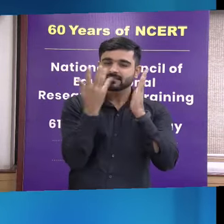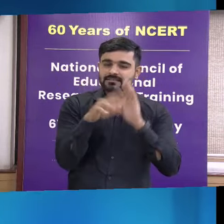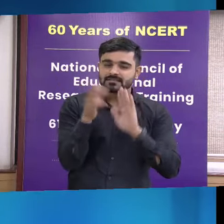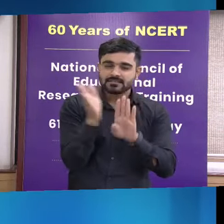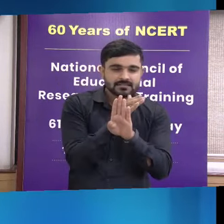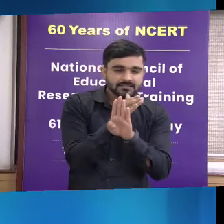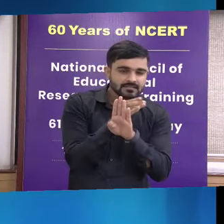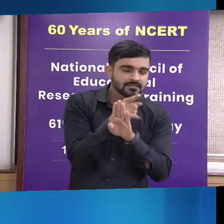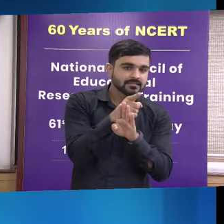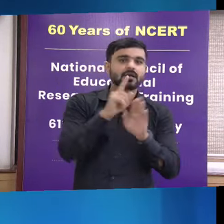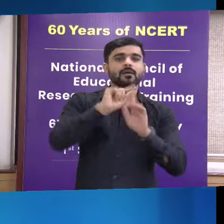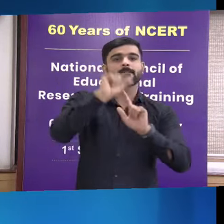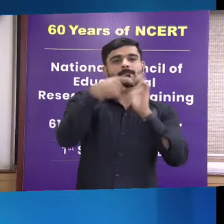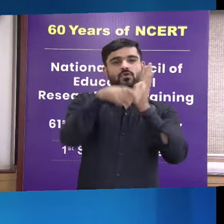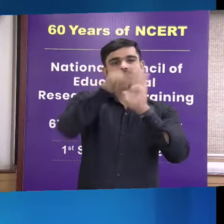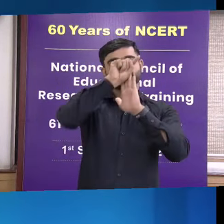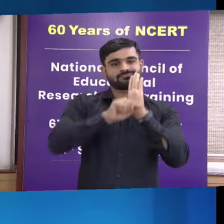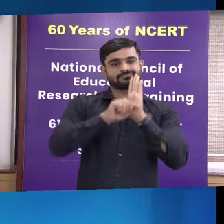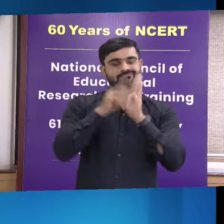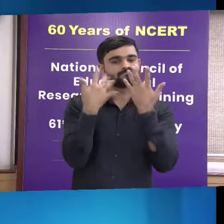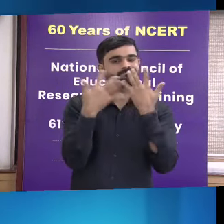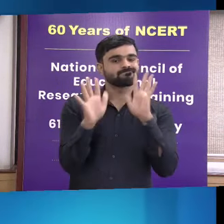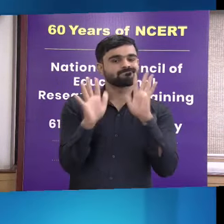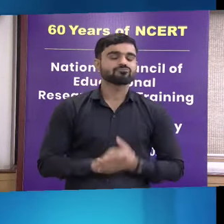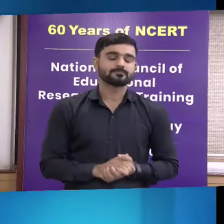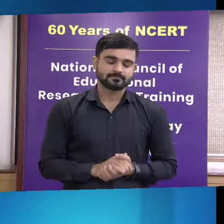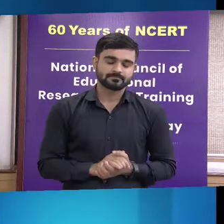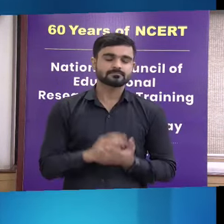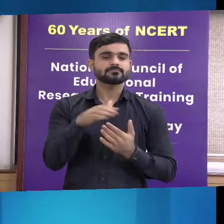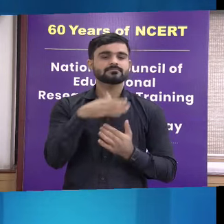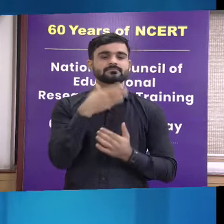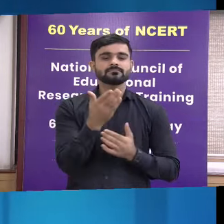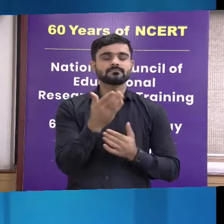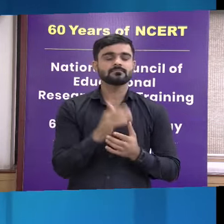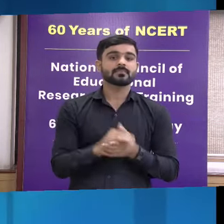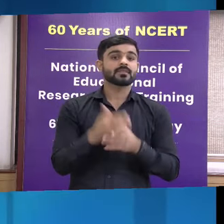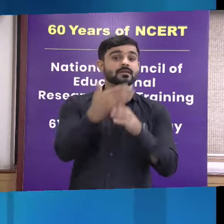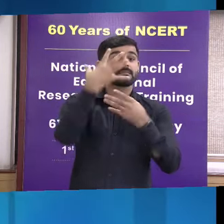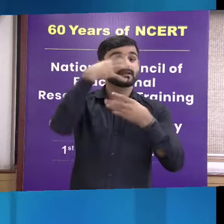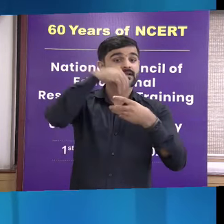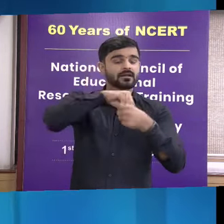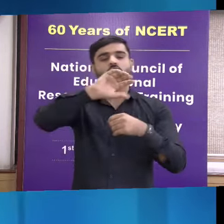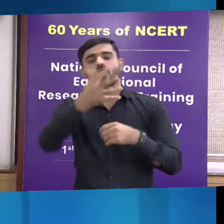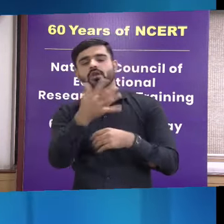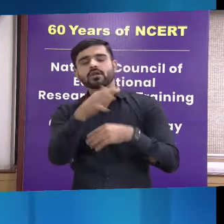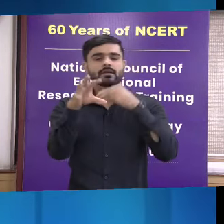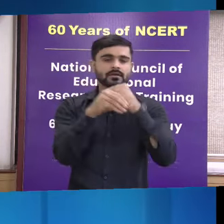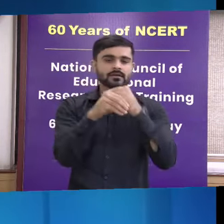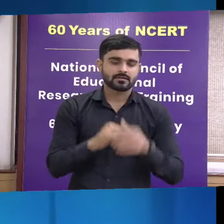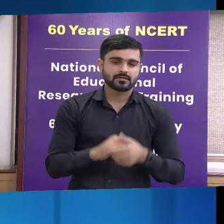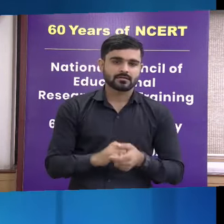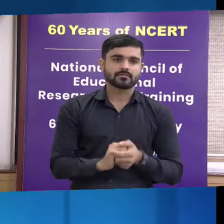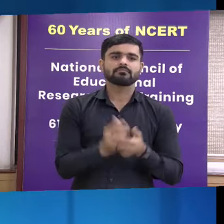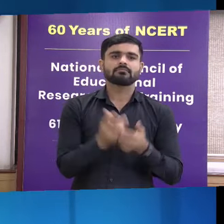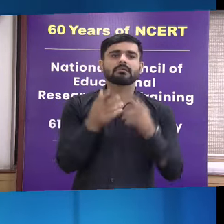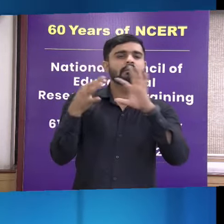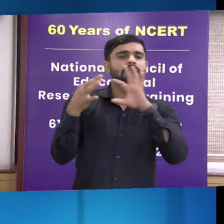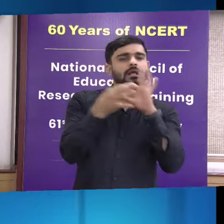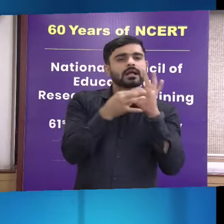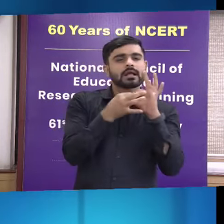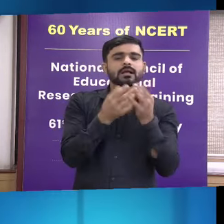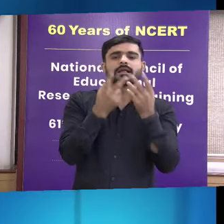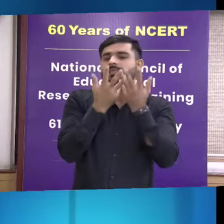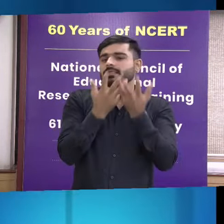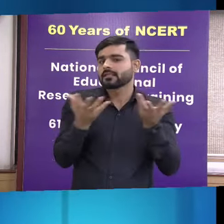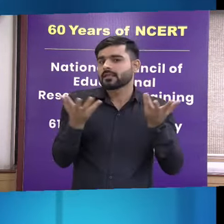policy. And apart from that, all the related aspects,